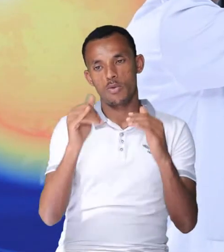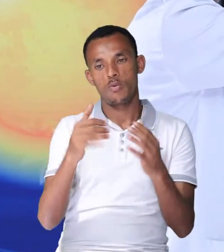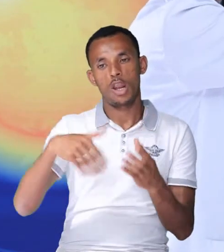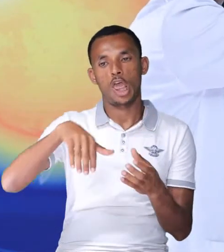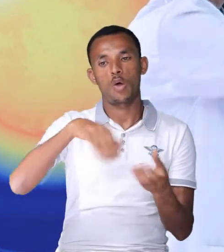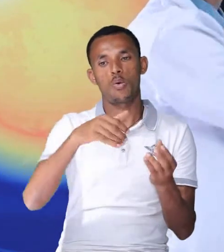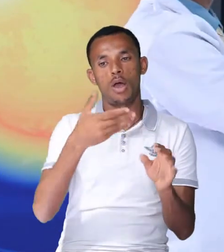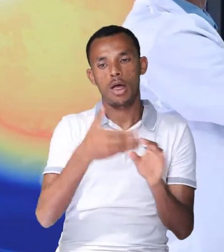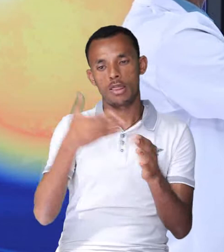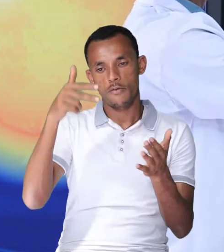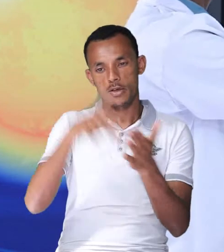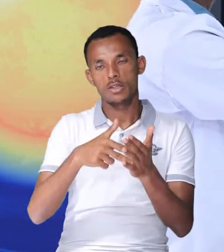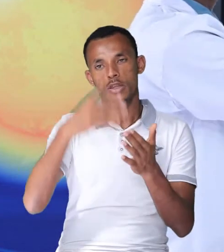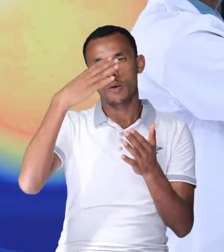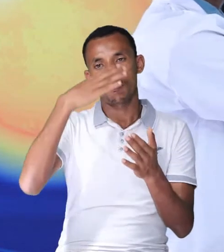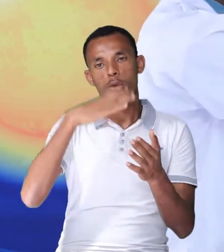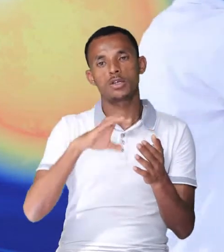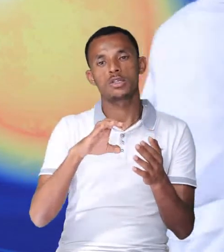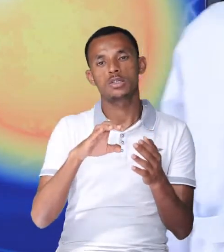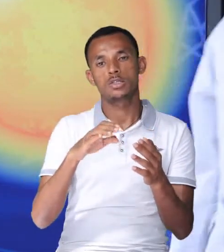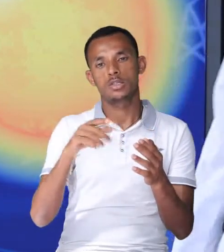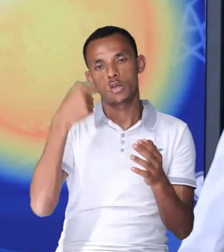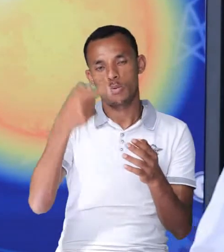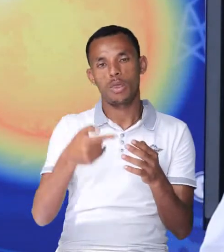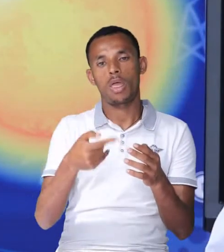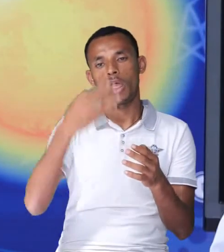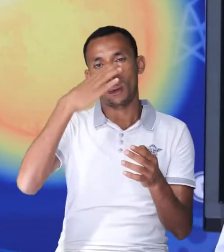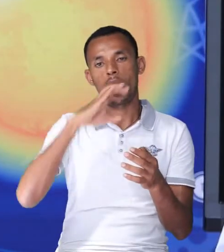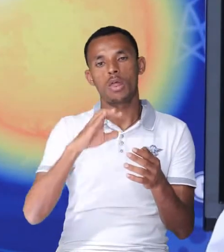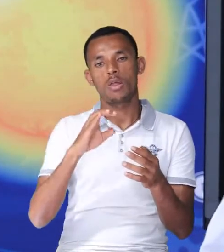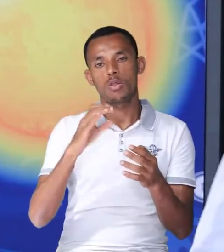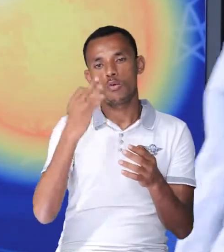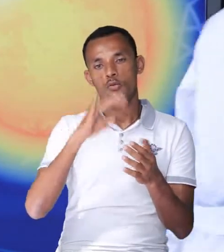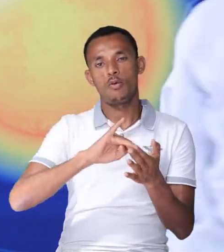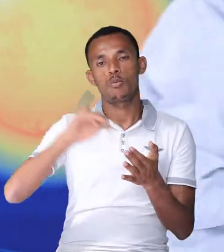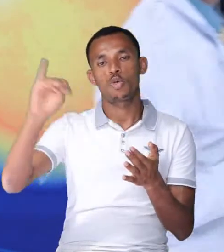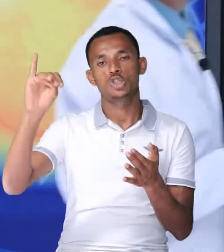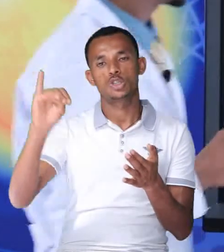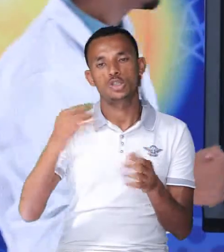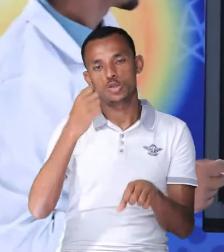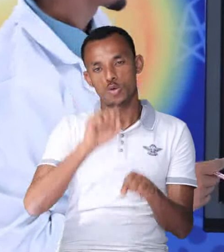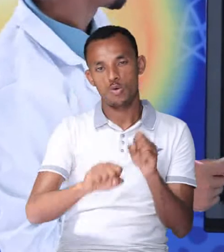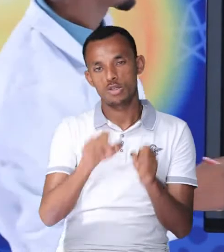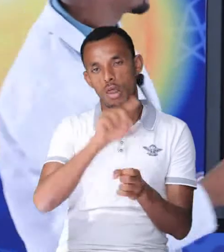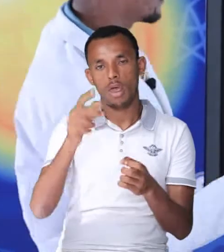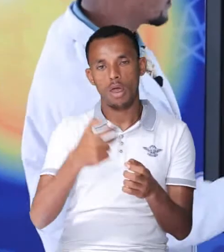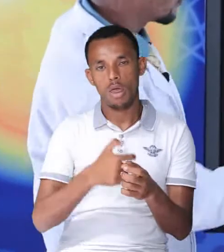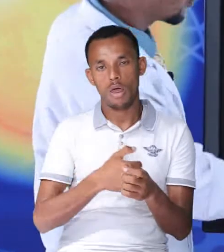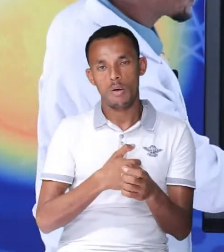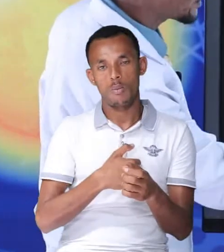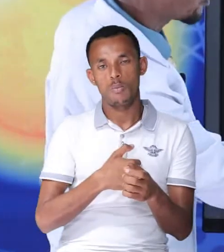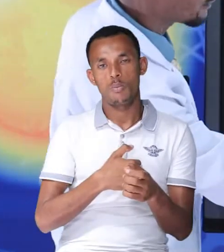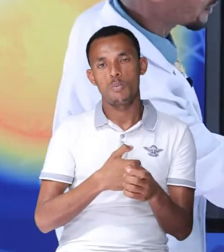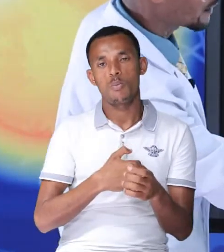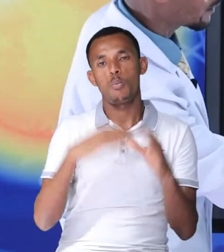liquid at a fixed temperature is said to be heat of evaporation. So they have